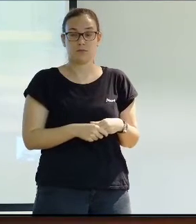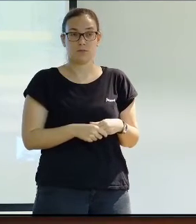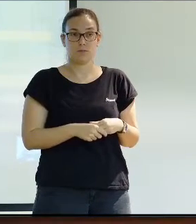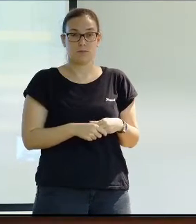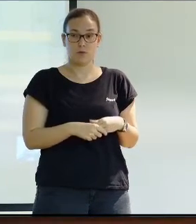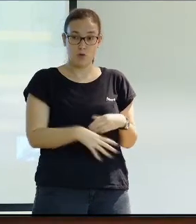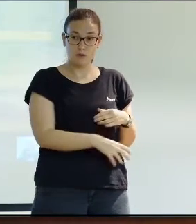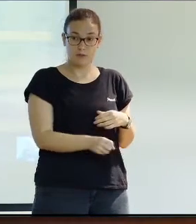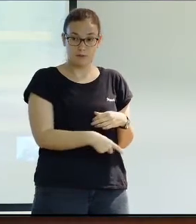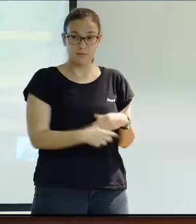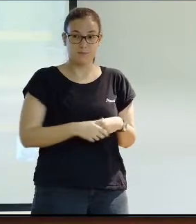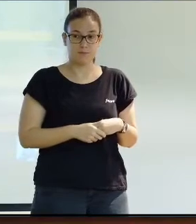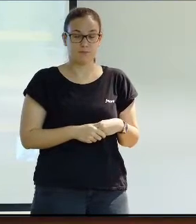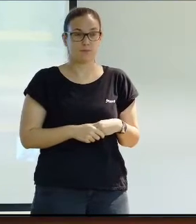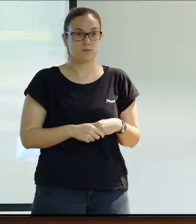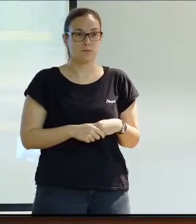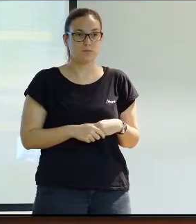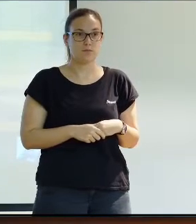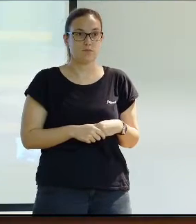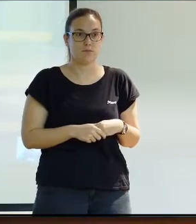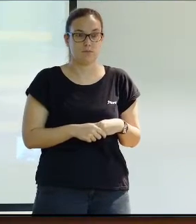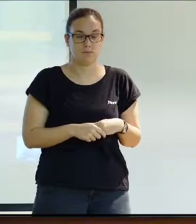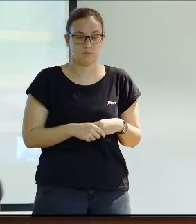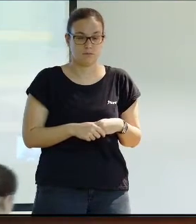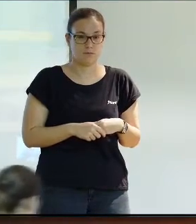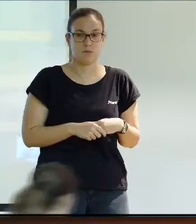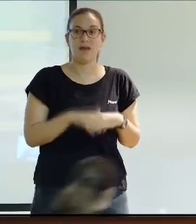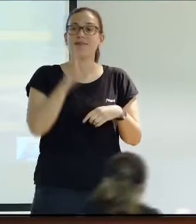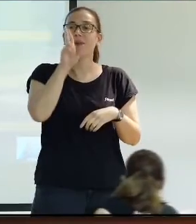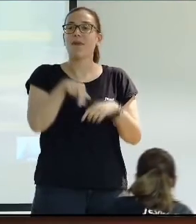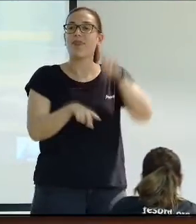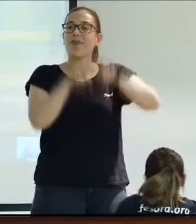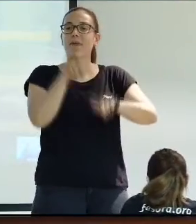one's life circumstances and preferences.